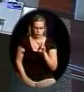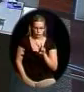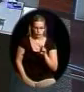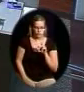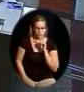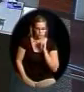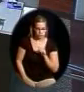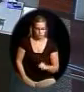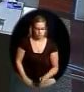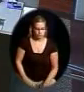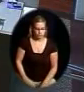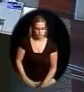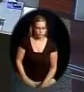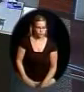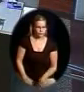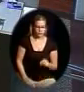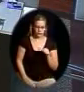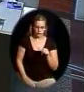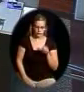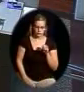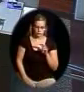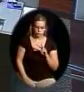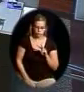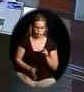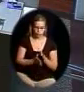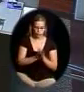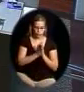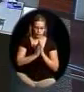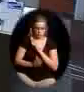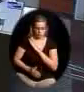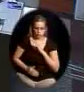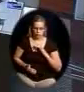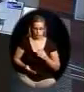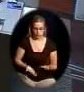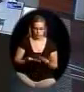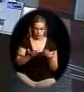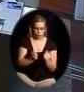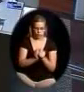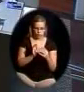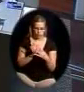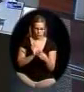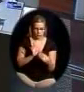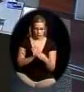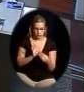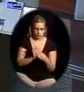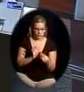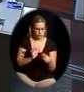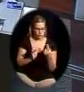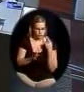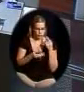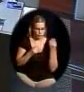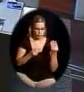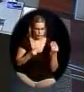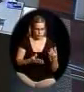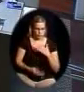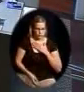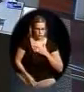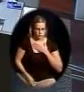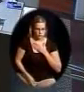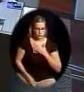Churchman. On 8.02, I would just like to request that the board be provided with a copy of the RFP, just for information, please.